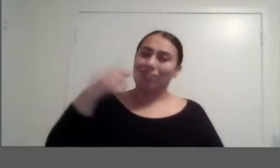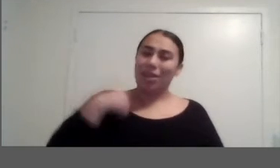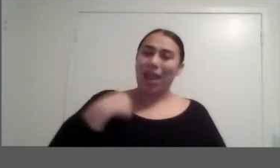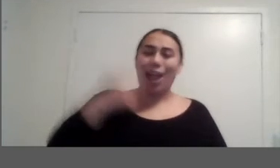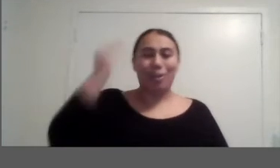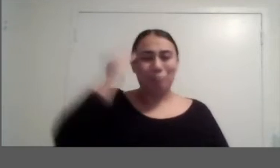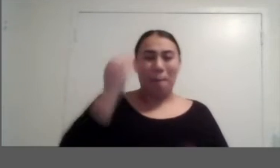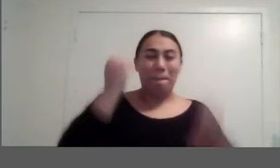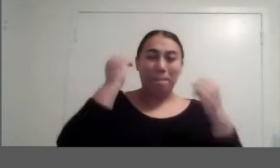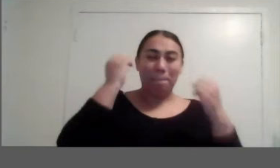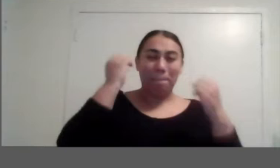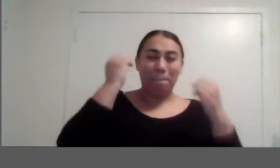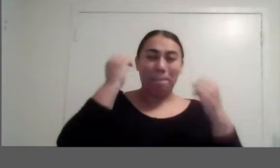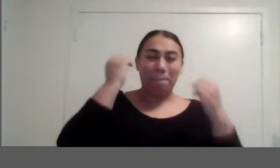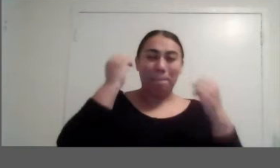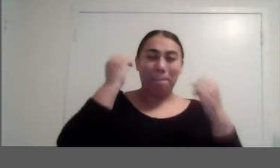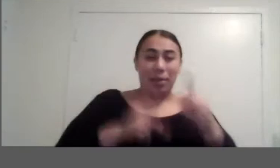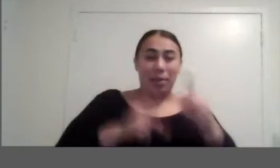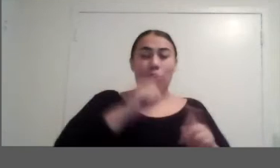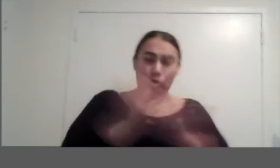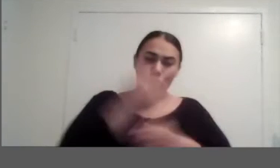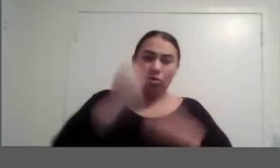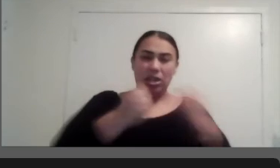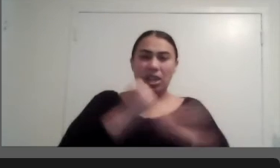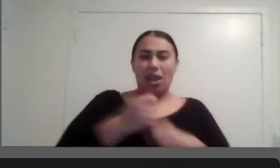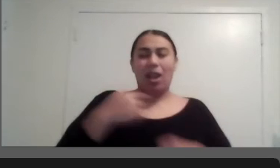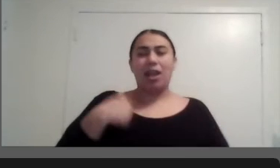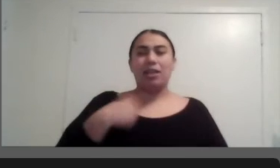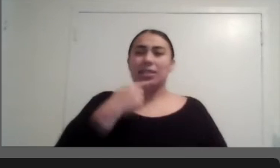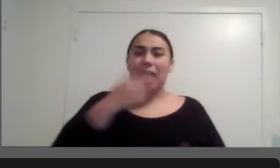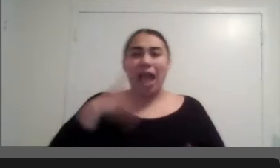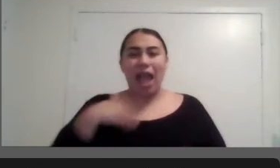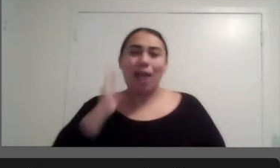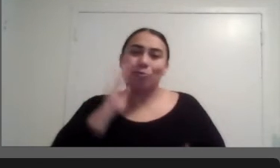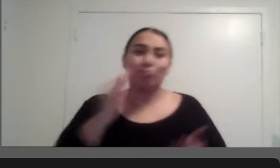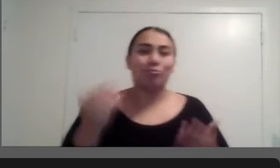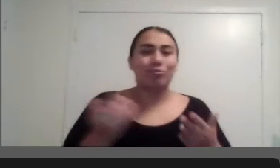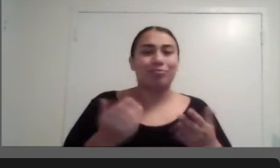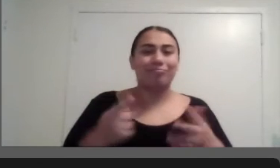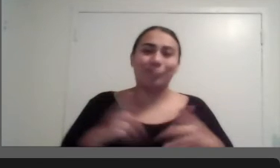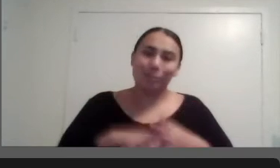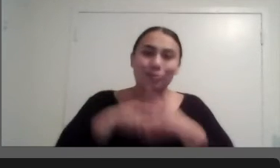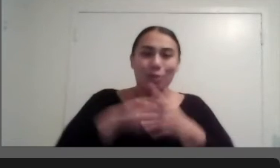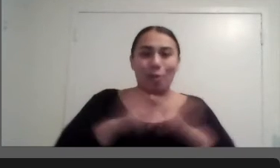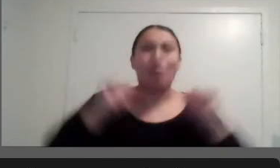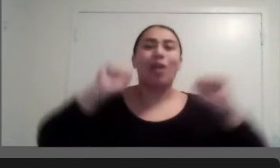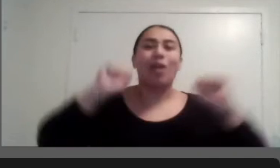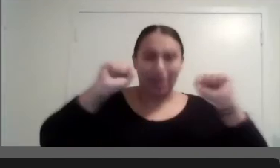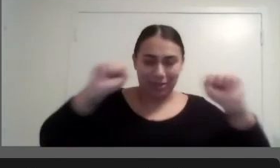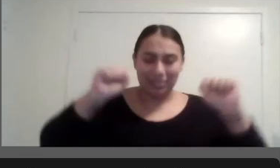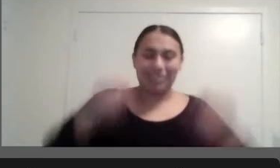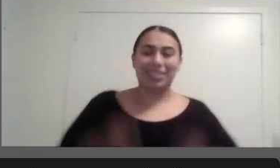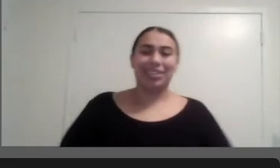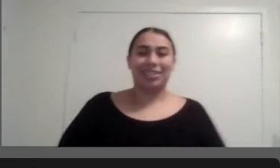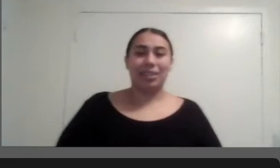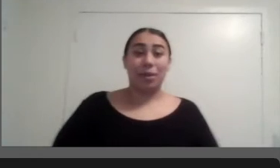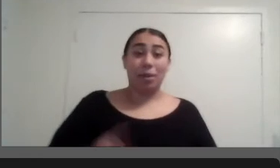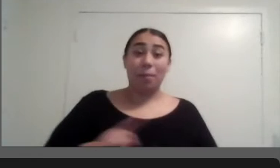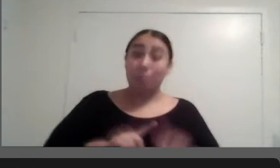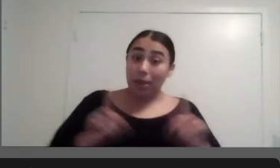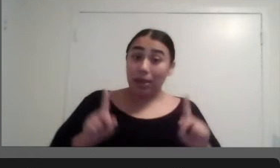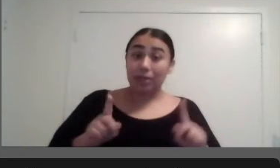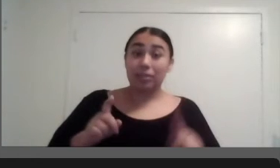the number one New Year's resolution that is made every year. At the clinic, we have noticed an influx of patients wanting to use